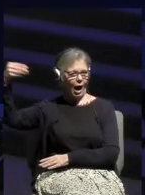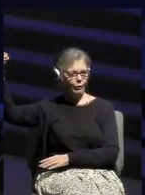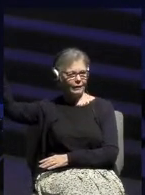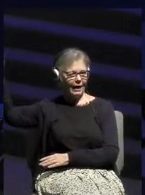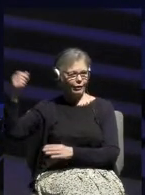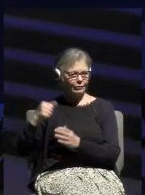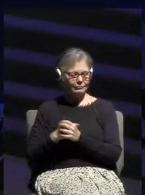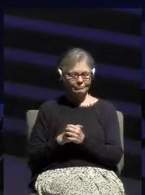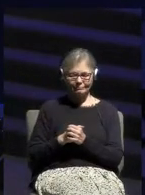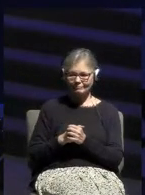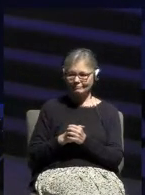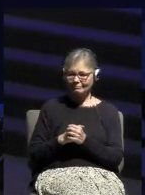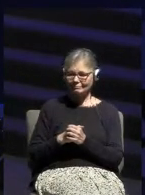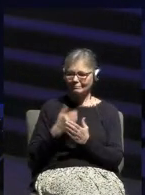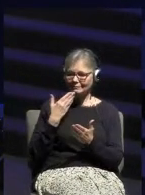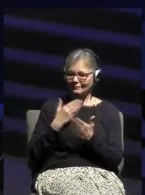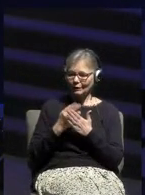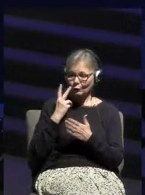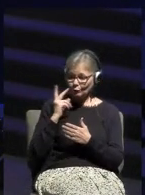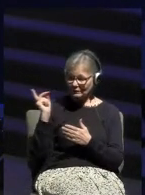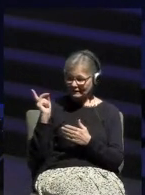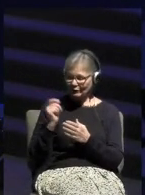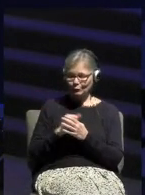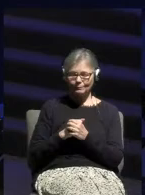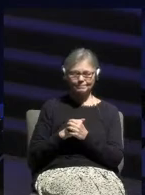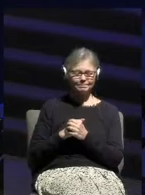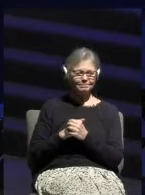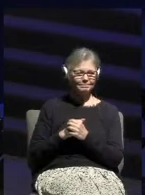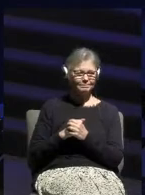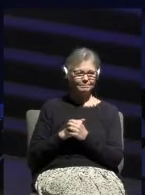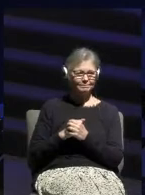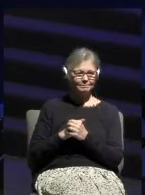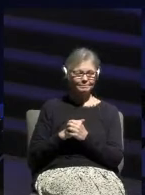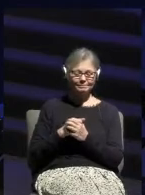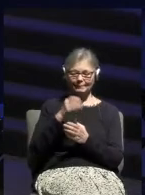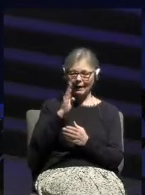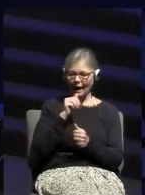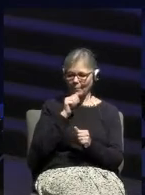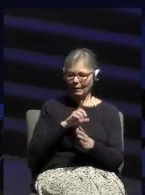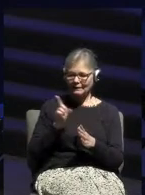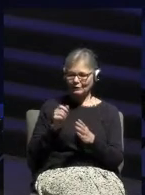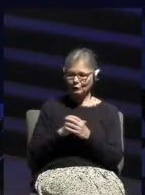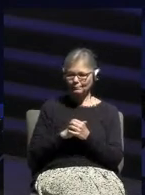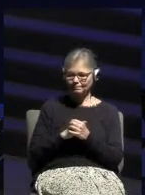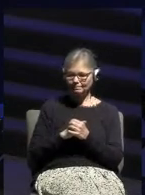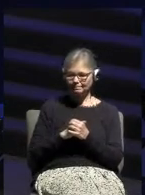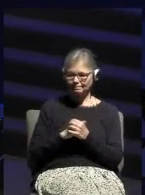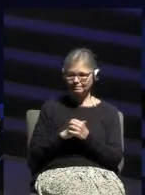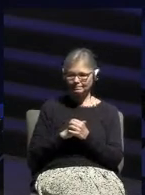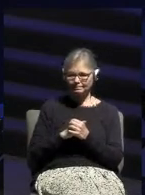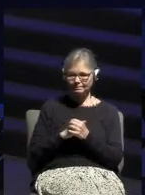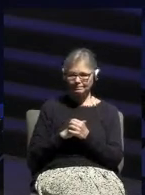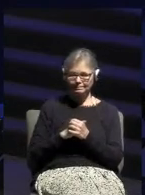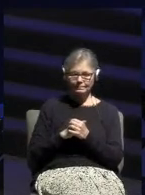Grace, it's good to see you. Amen. Ramon, God bless you.